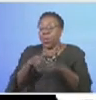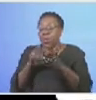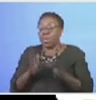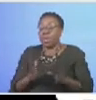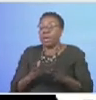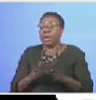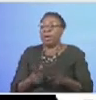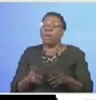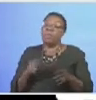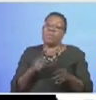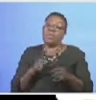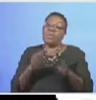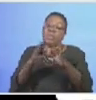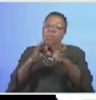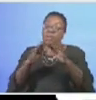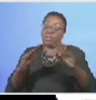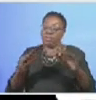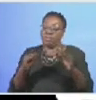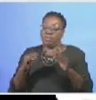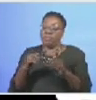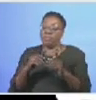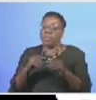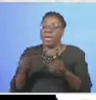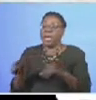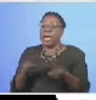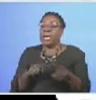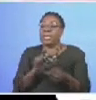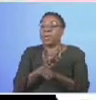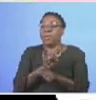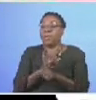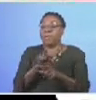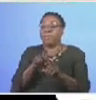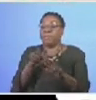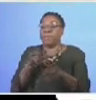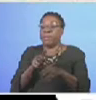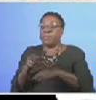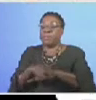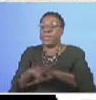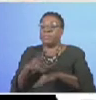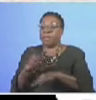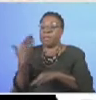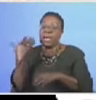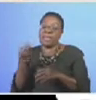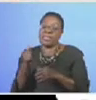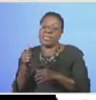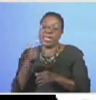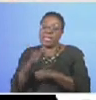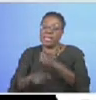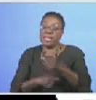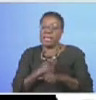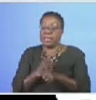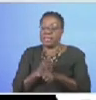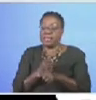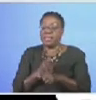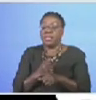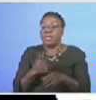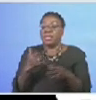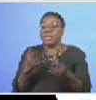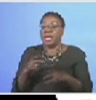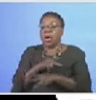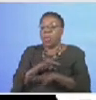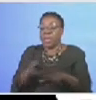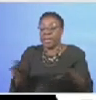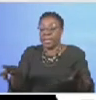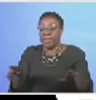Tiki Bikini Hut, Byron Coley, has been operating from the beach for the past 10 years. The current pandemic